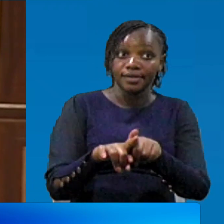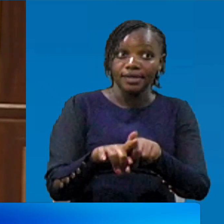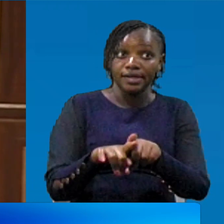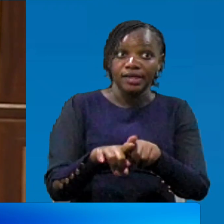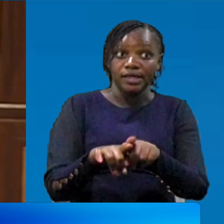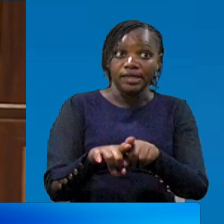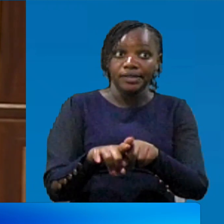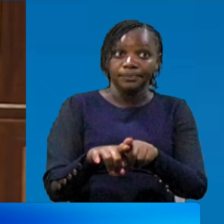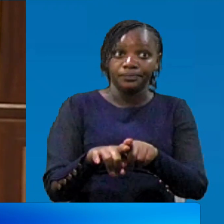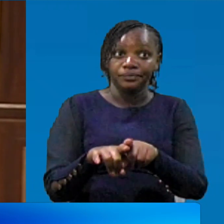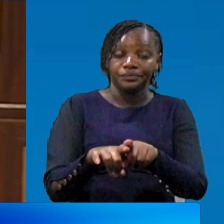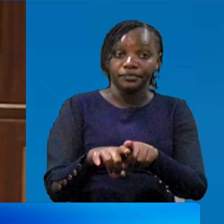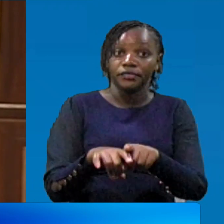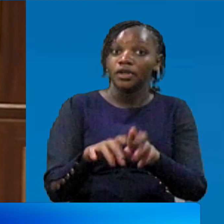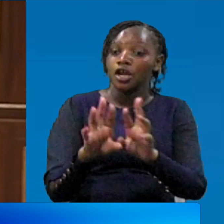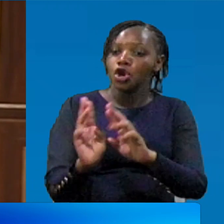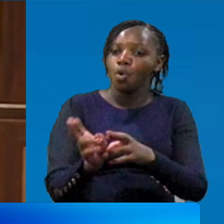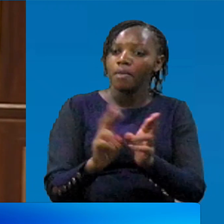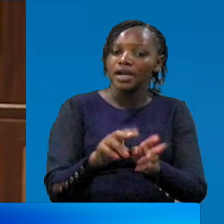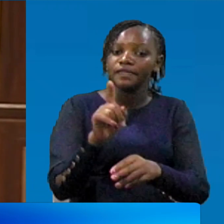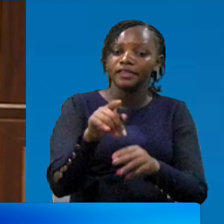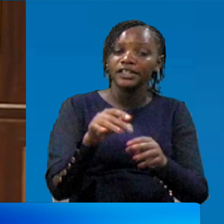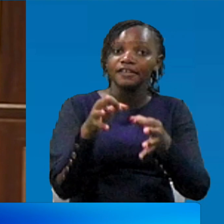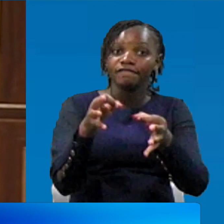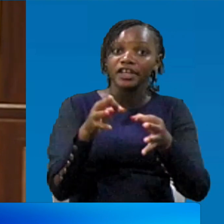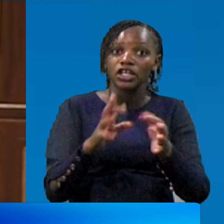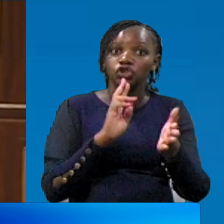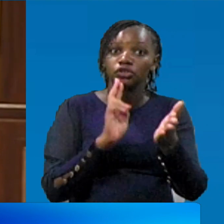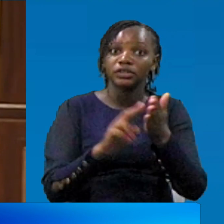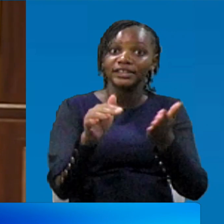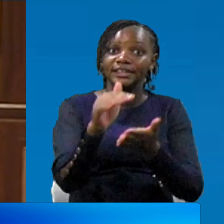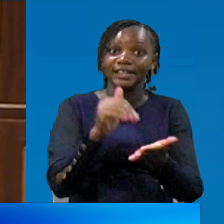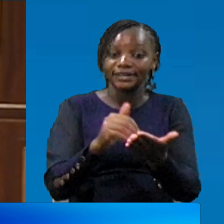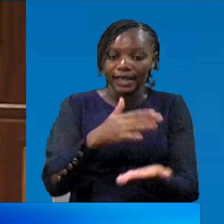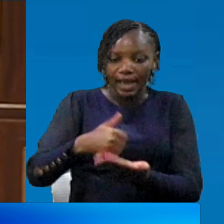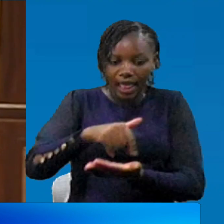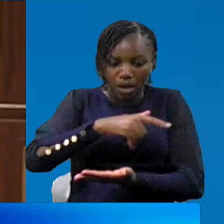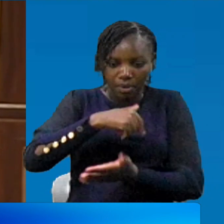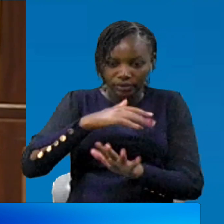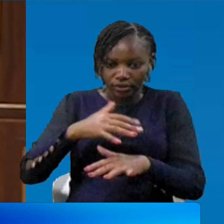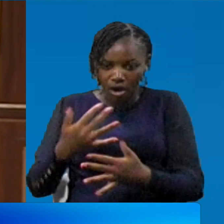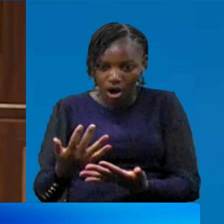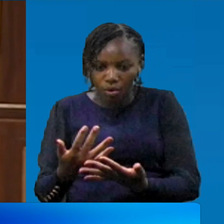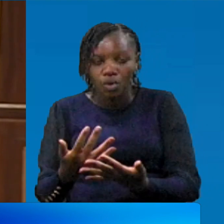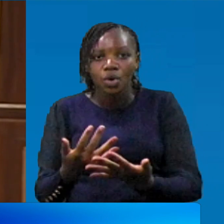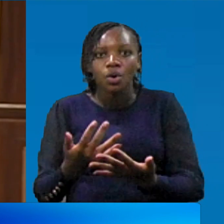occasionally, this financial reporting center has helped us to detect